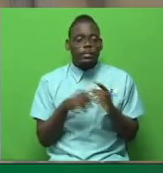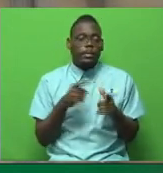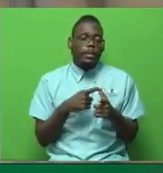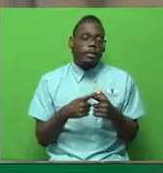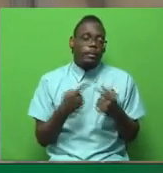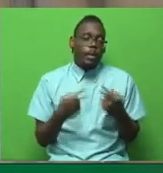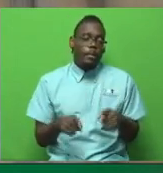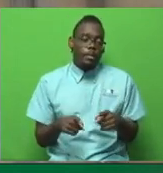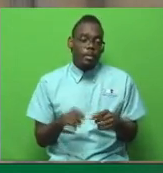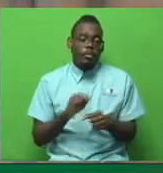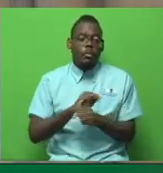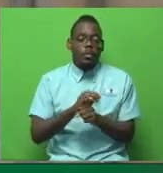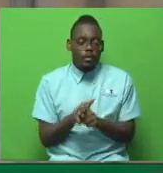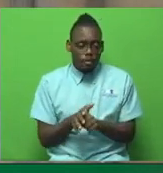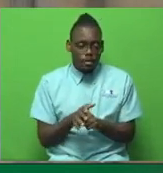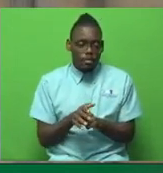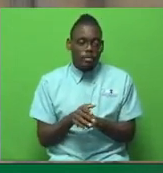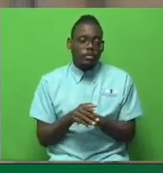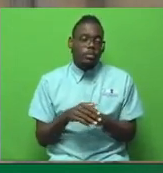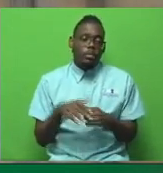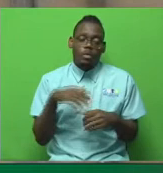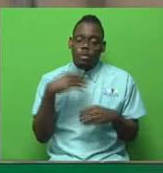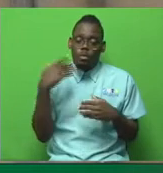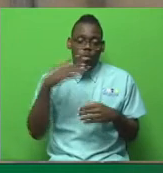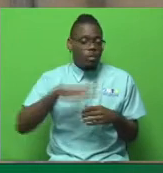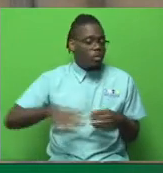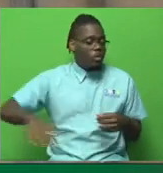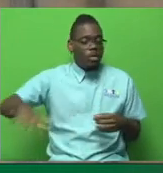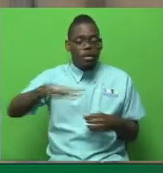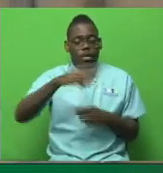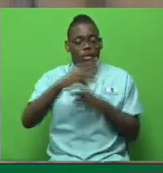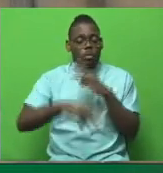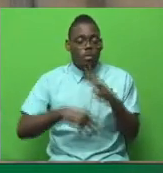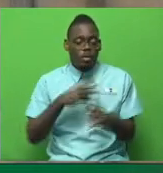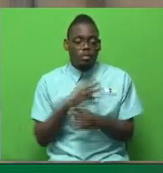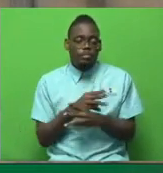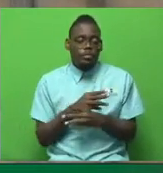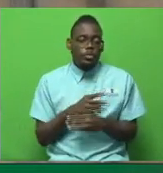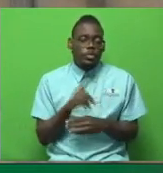which was a global pandemic since early 2020